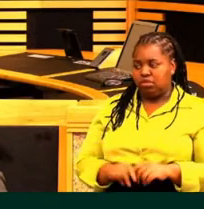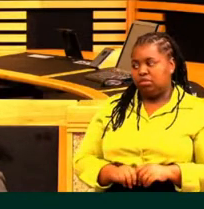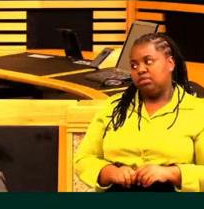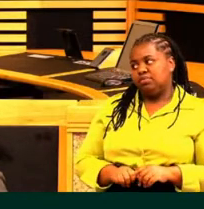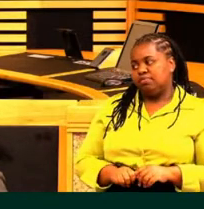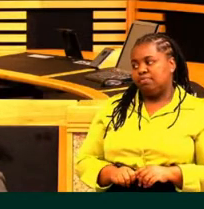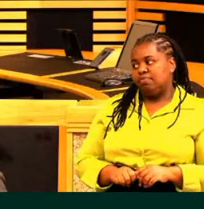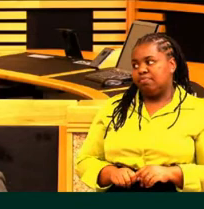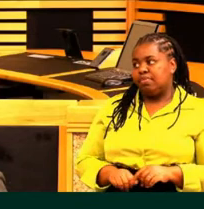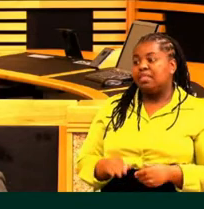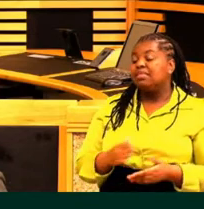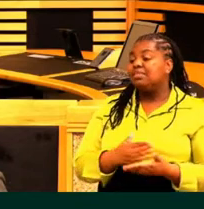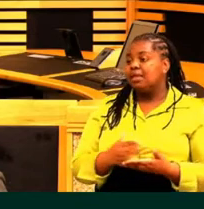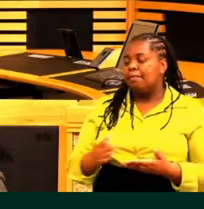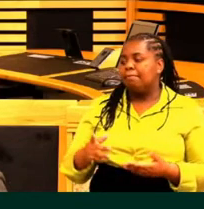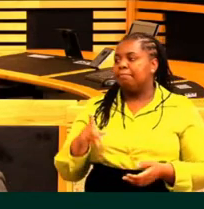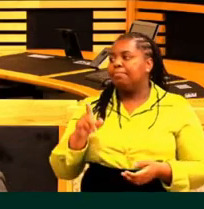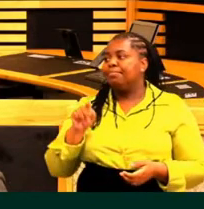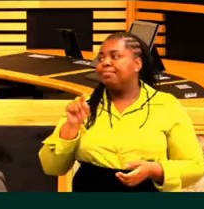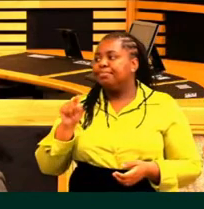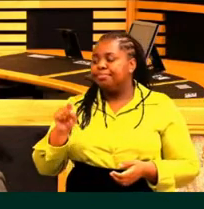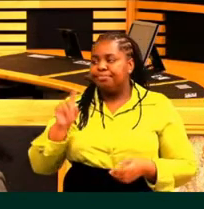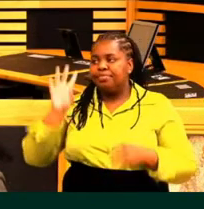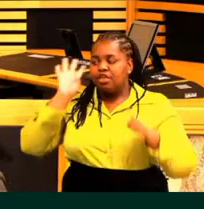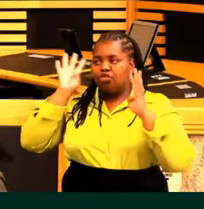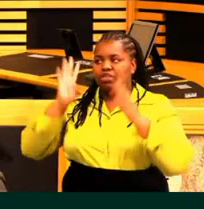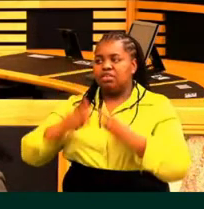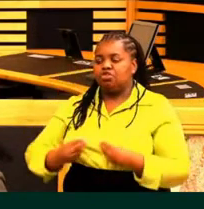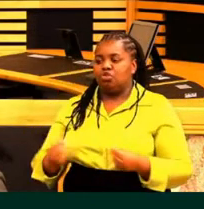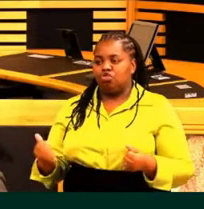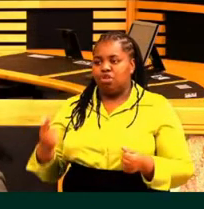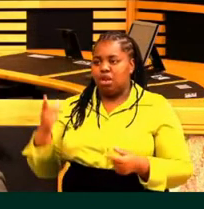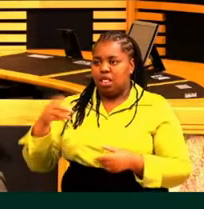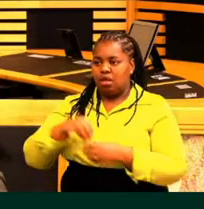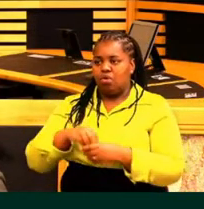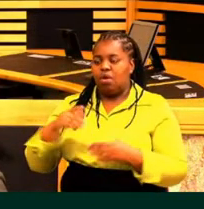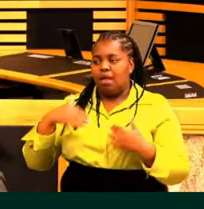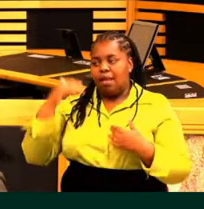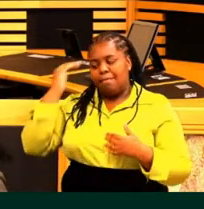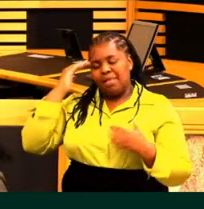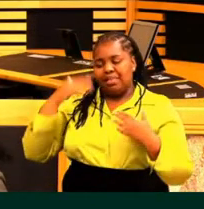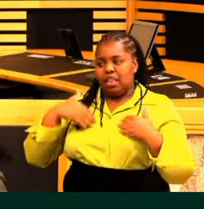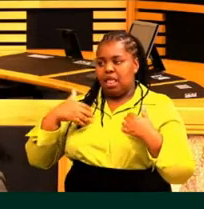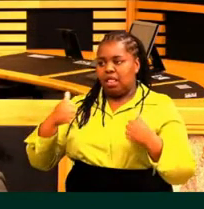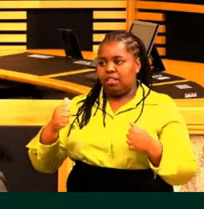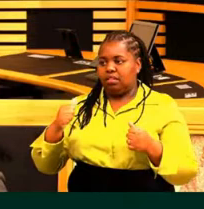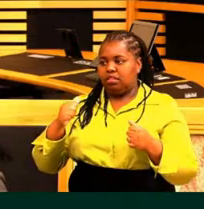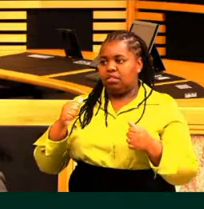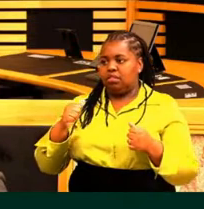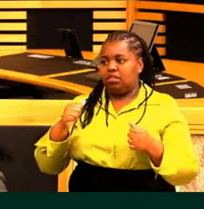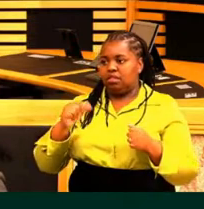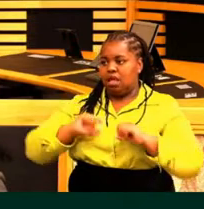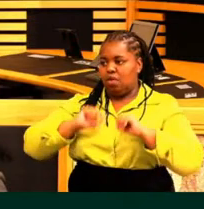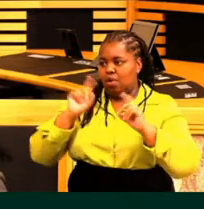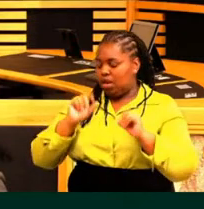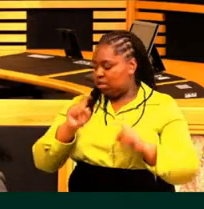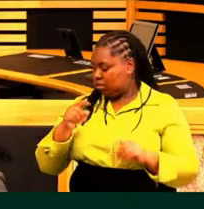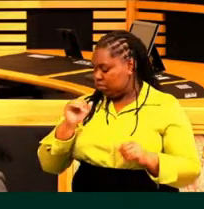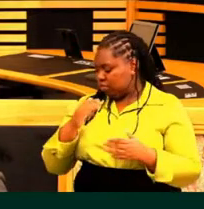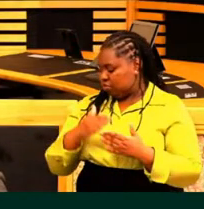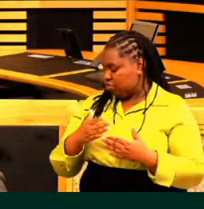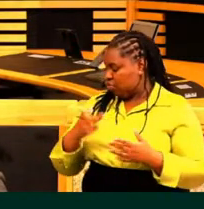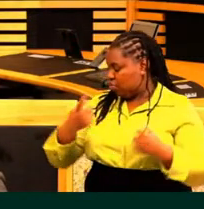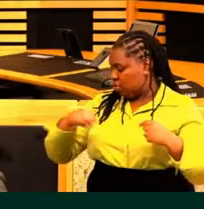one one of the innovative solutions include mental health awareness campaigns we should raise